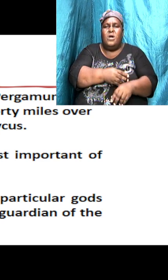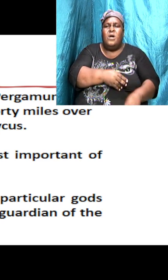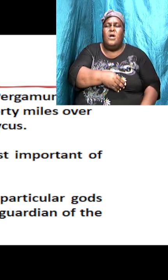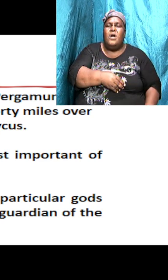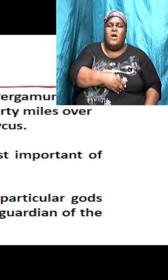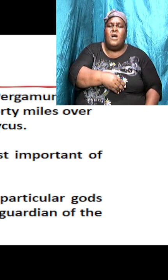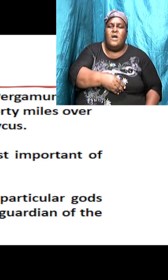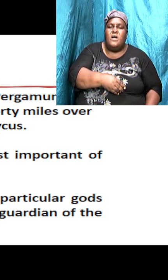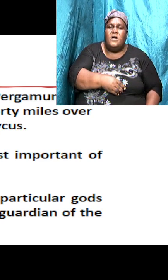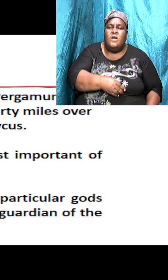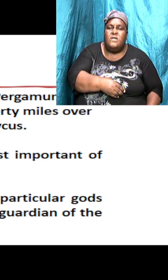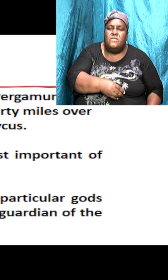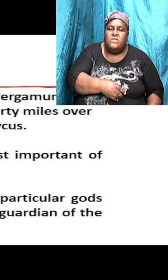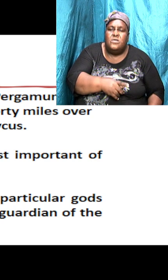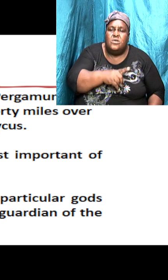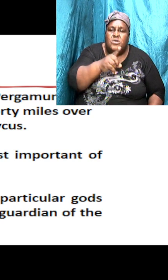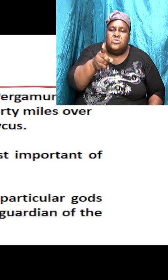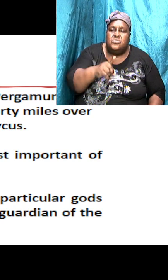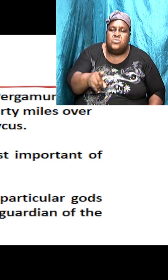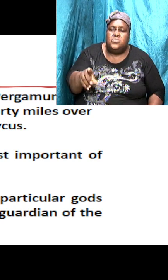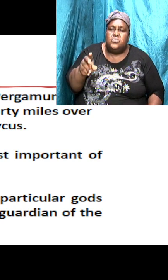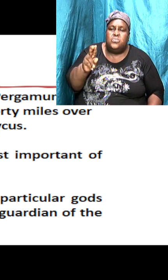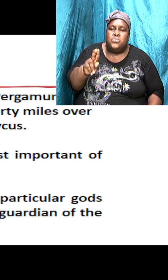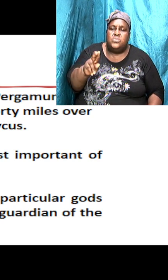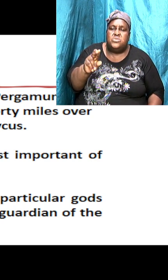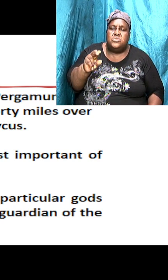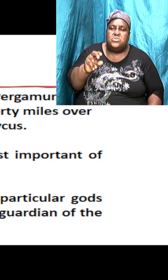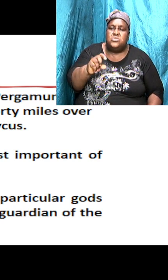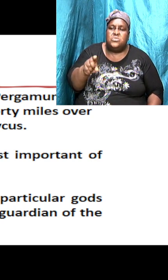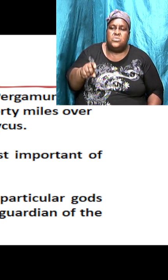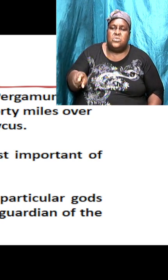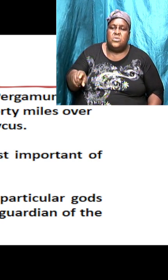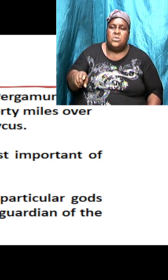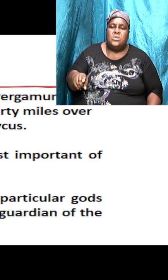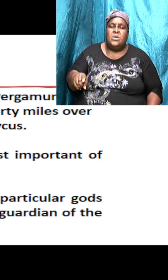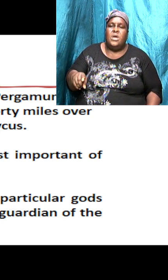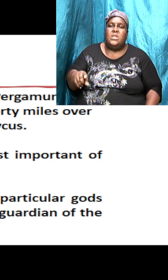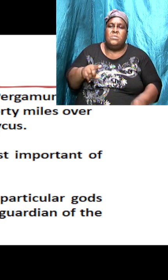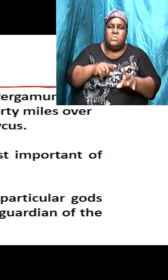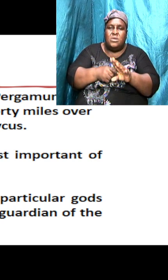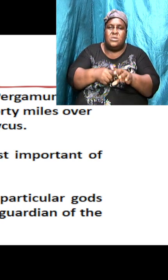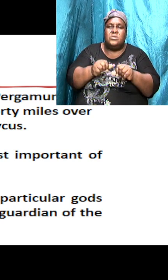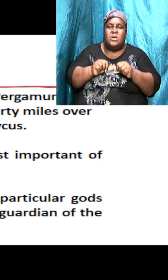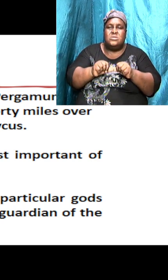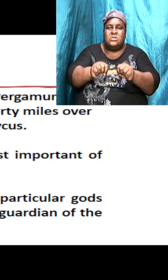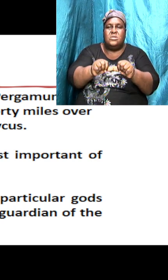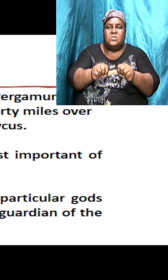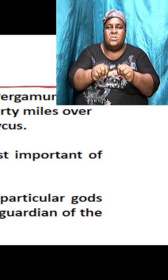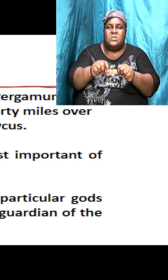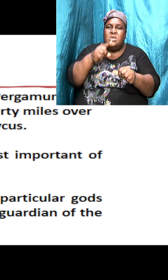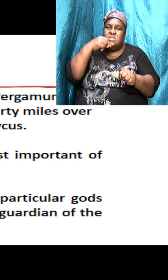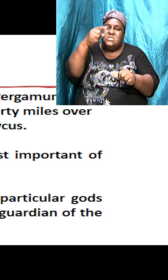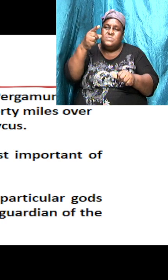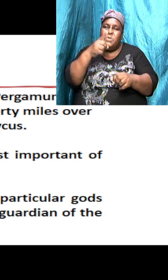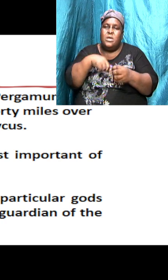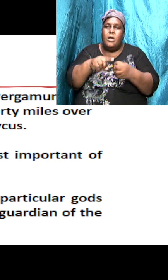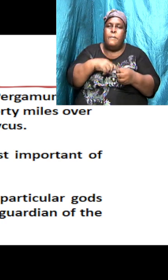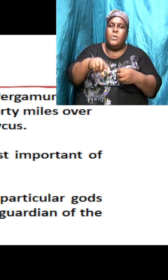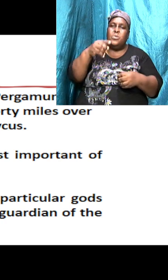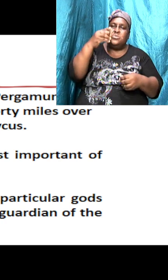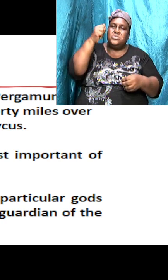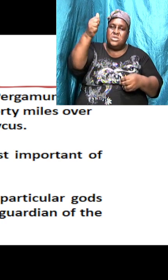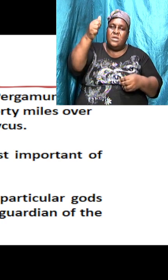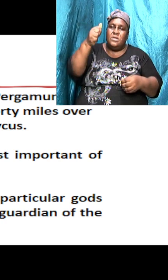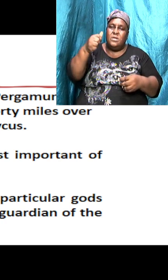the son of God. And then he went on to say, starting to describe himself now as the one who has eyes